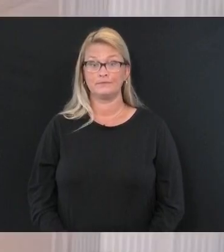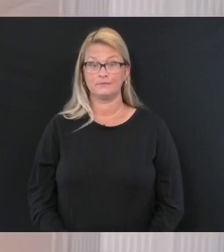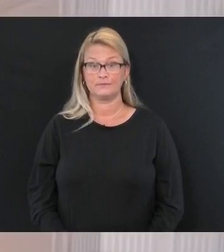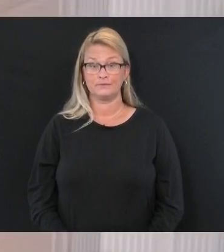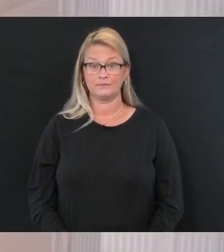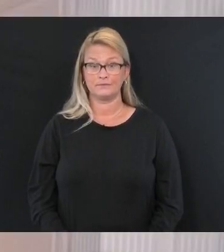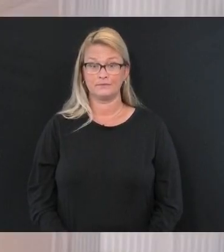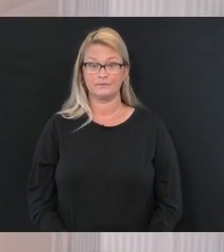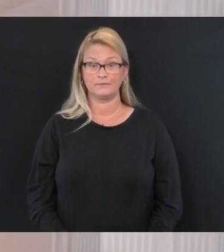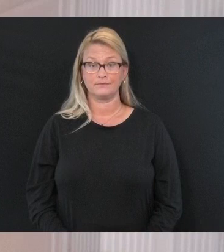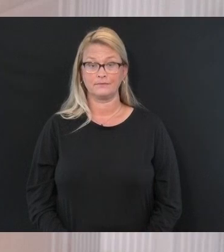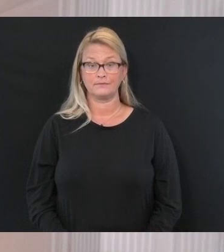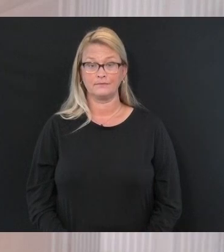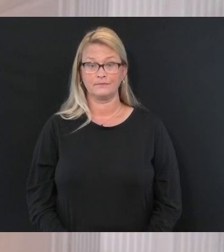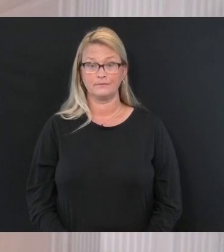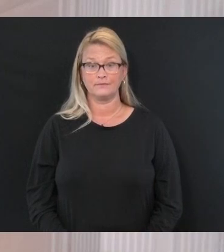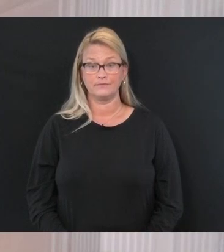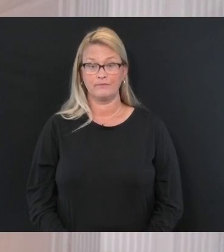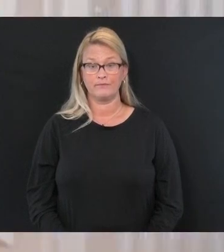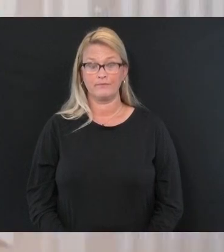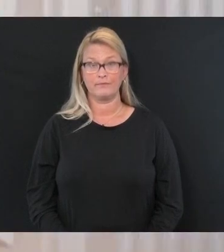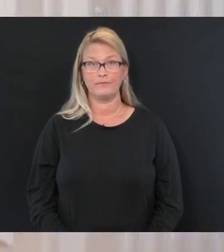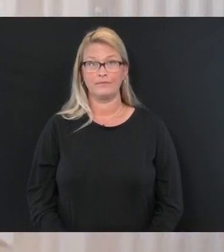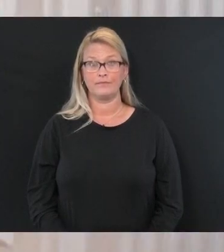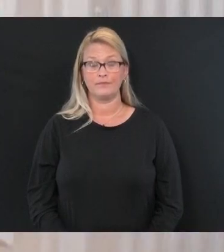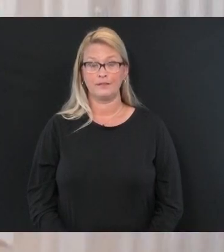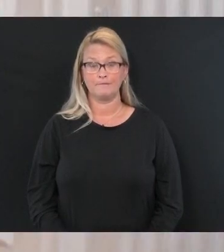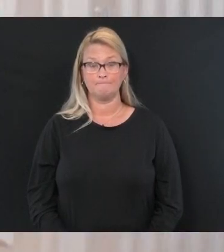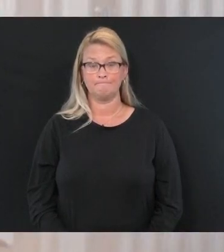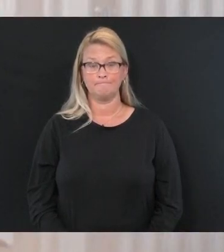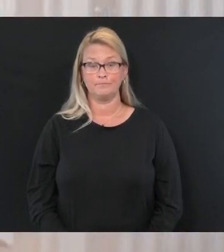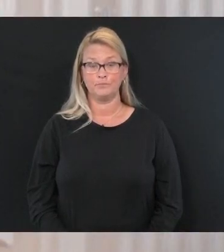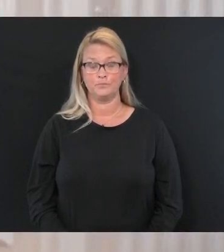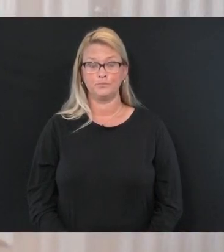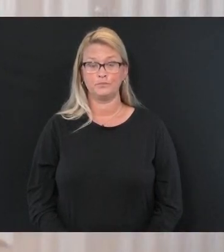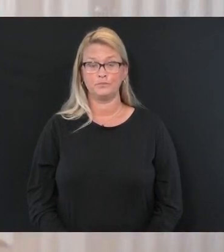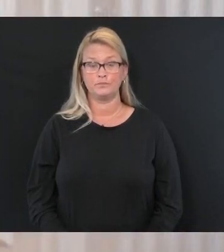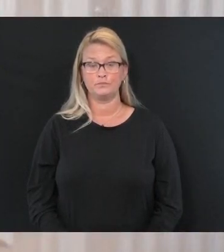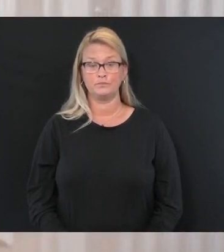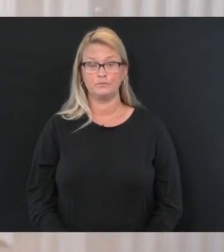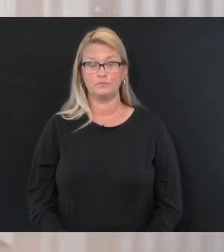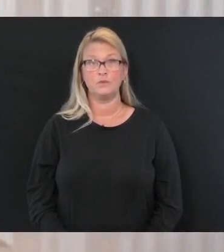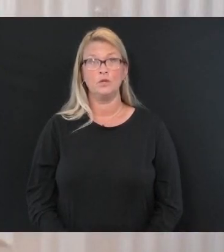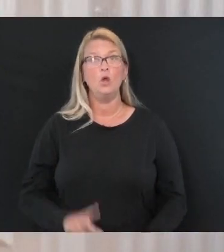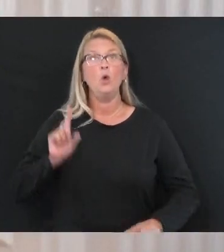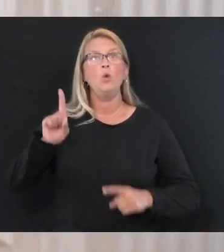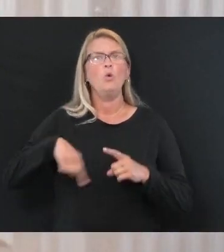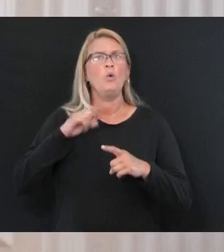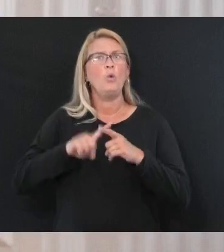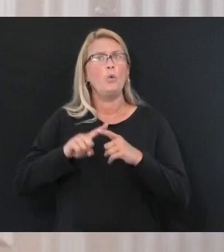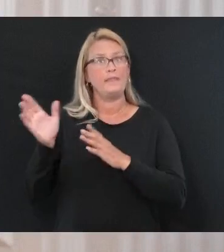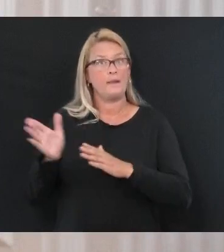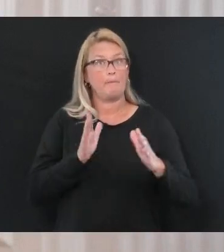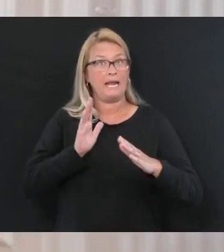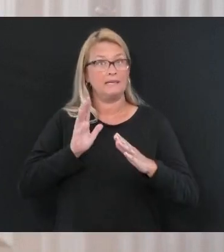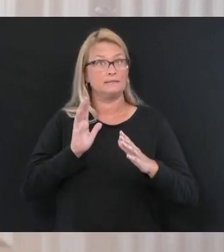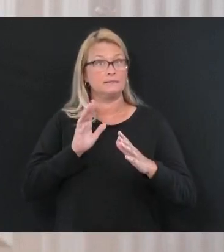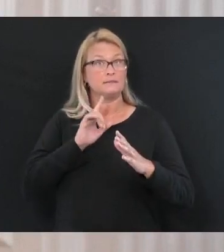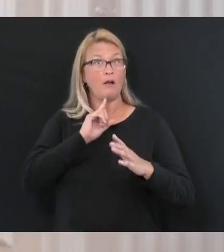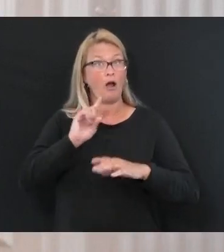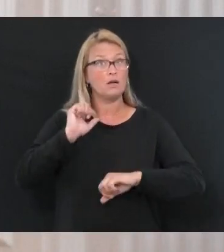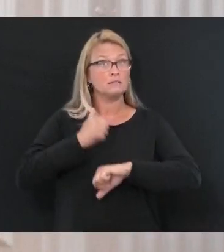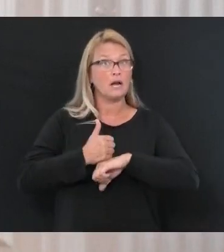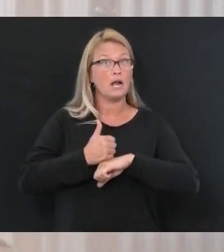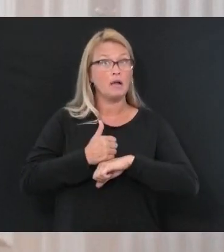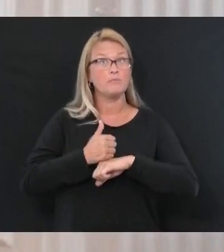Superintendent Birch, you're going to answer. Yeah, that had to be part of their plan. So when those plans come in, what you'll see is that some counties are